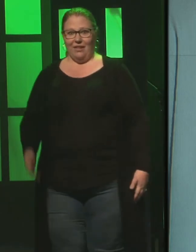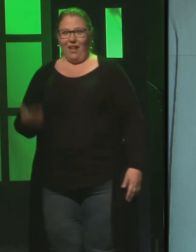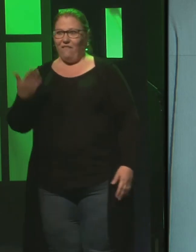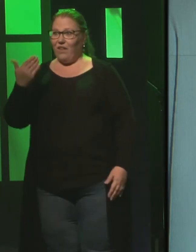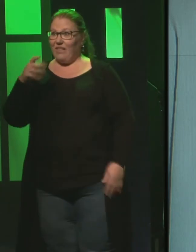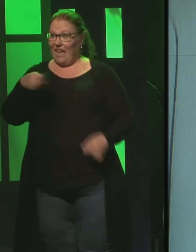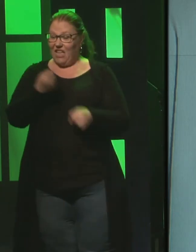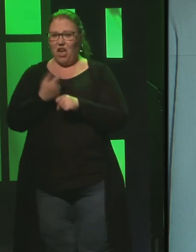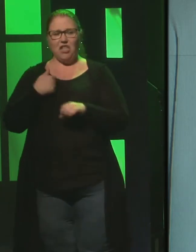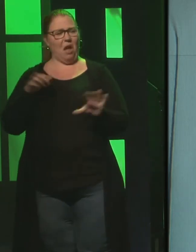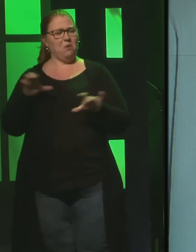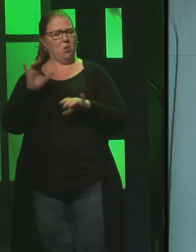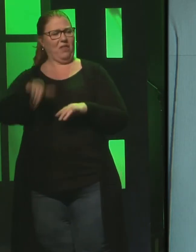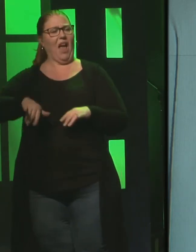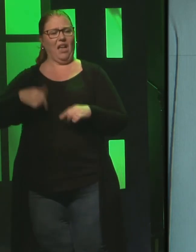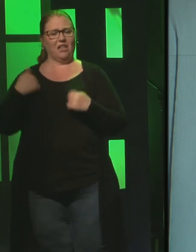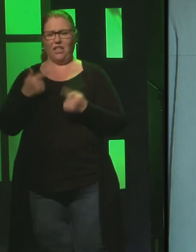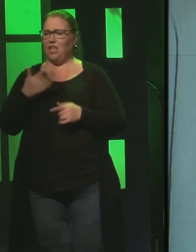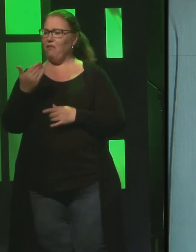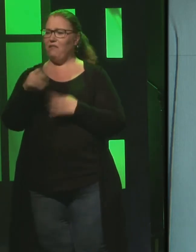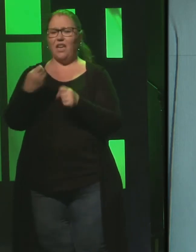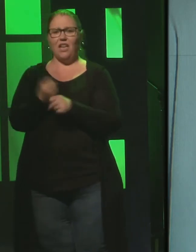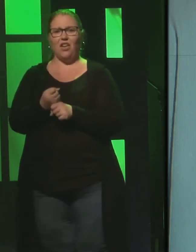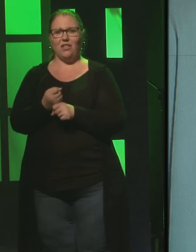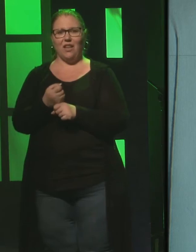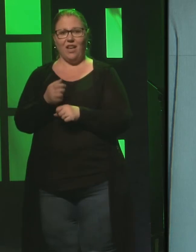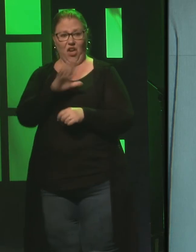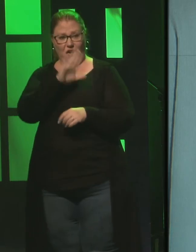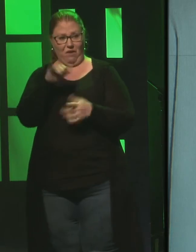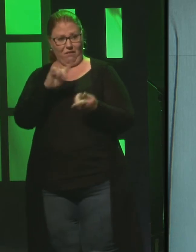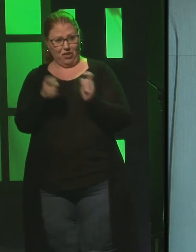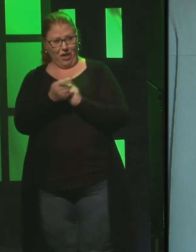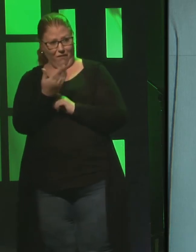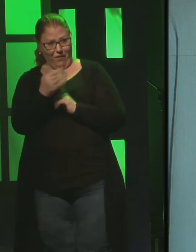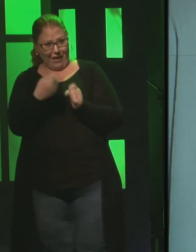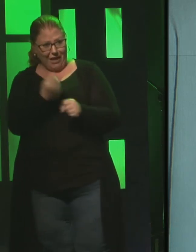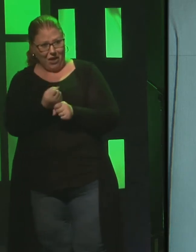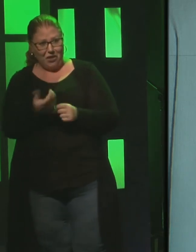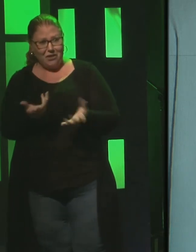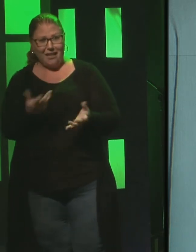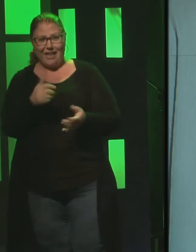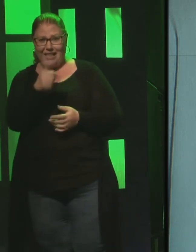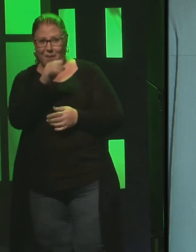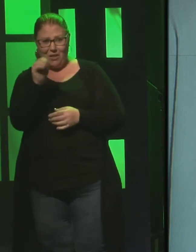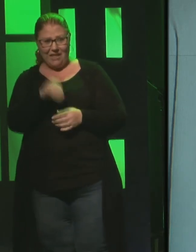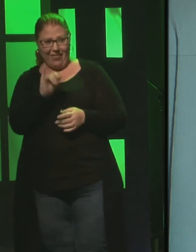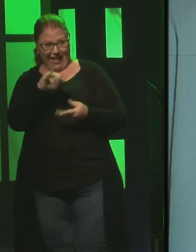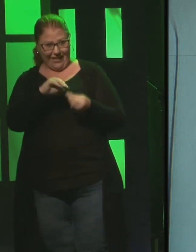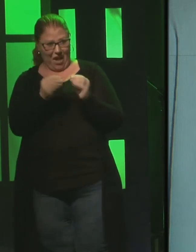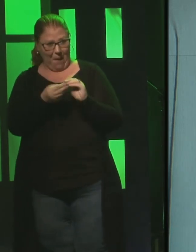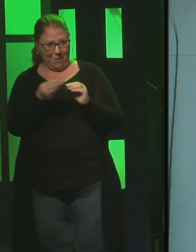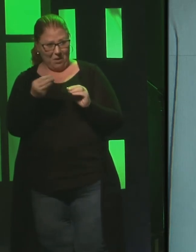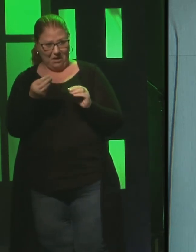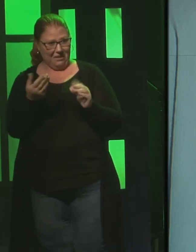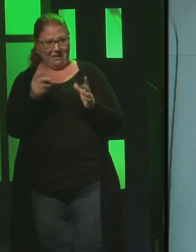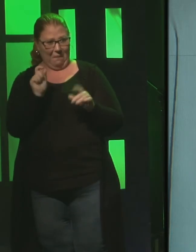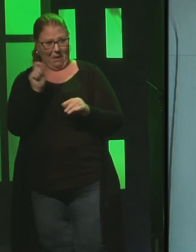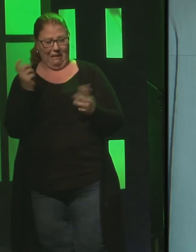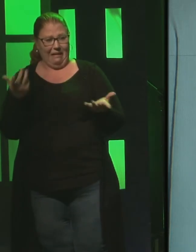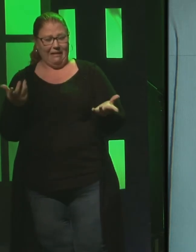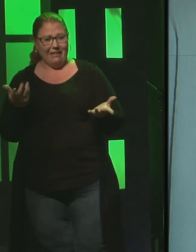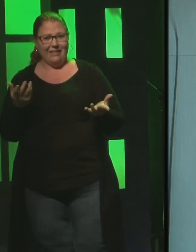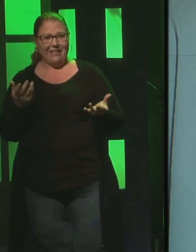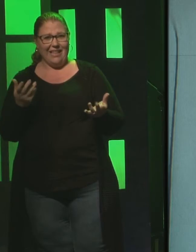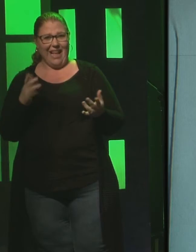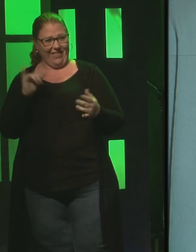15 years. I've been 15 years. You've never changed in 15 years. 10%'s the number? Is that really